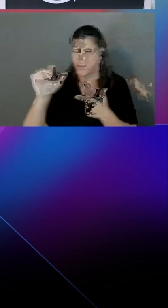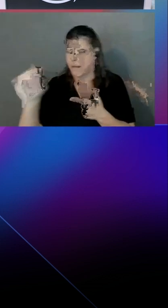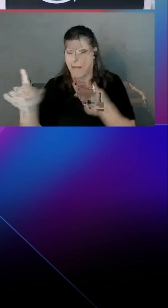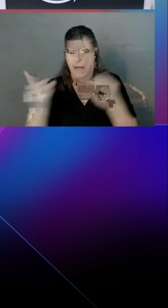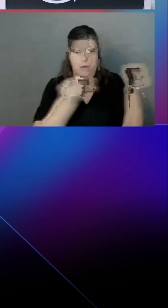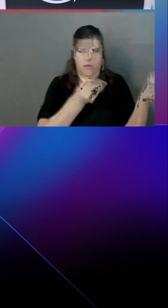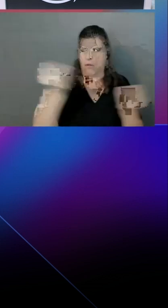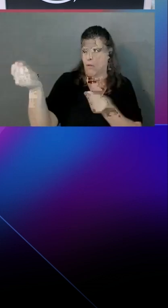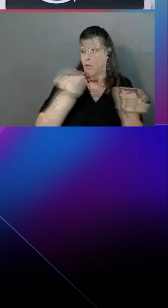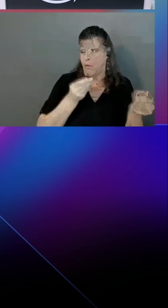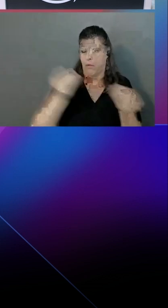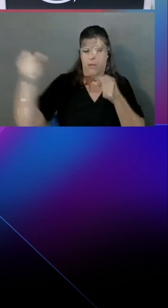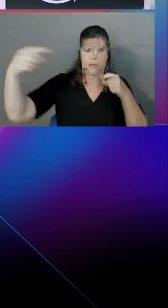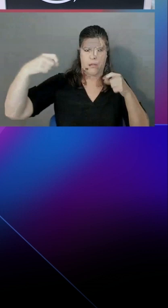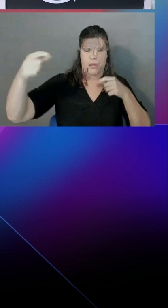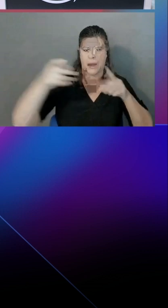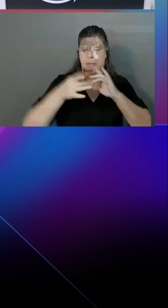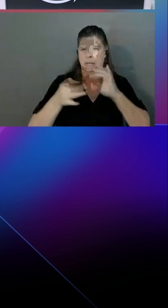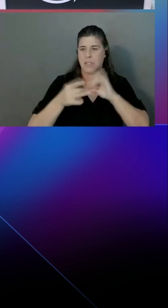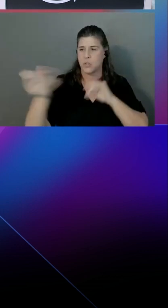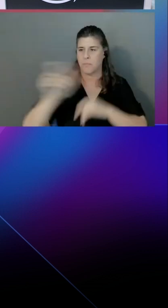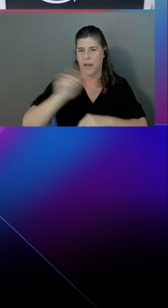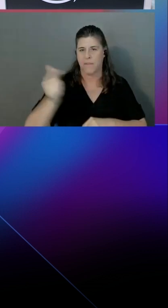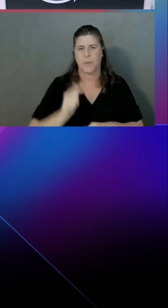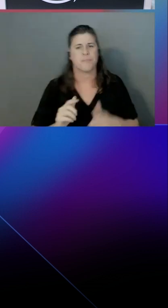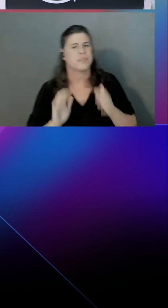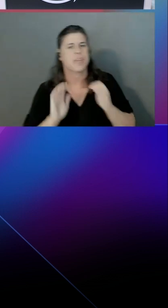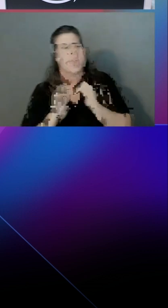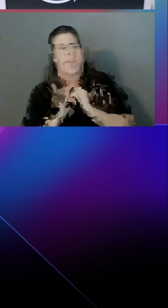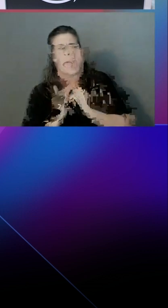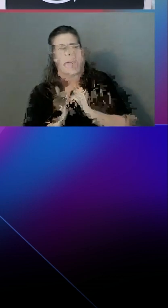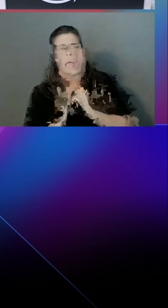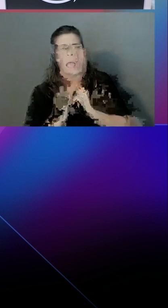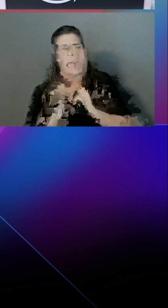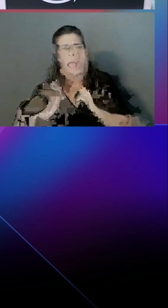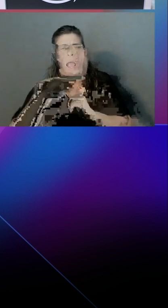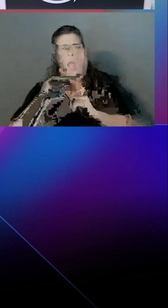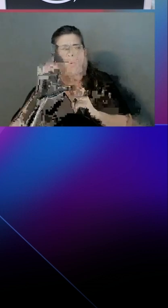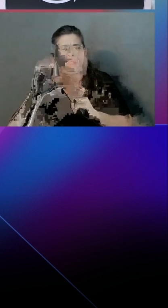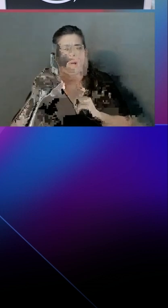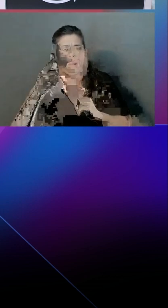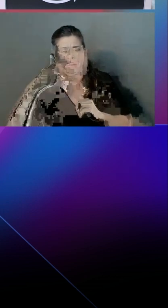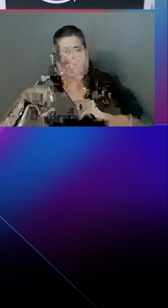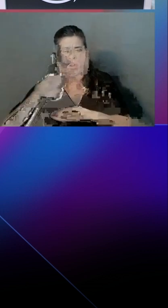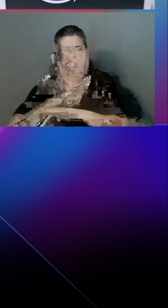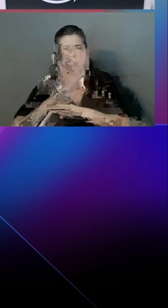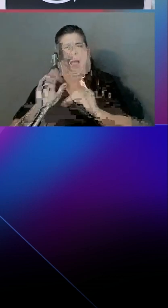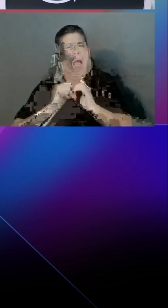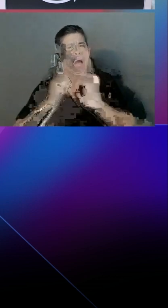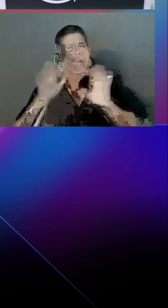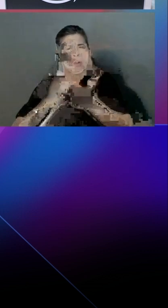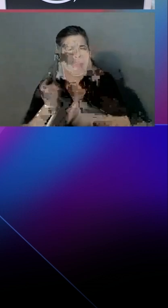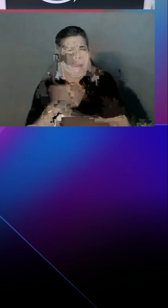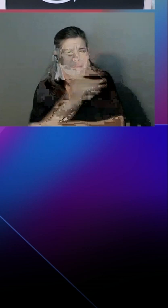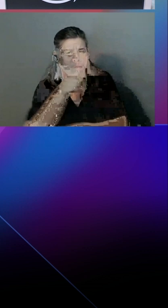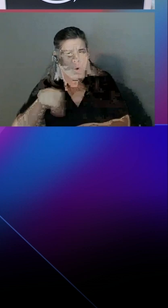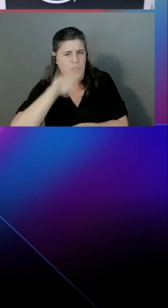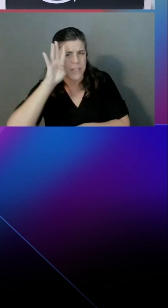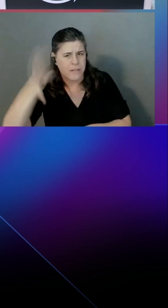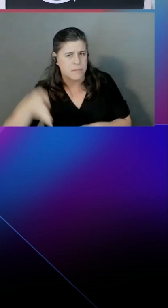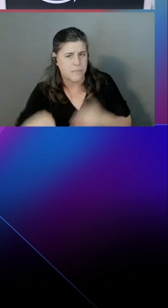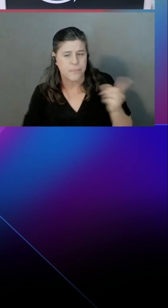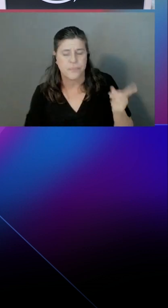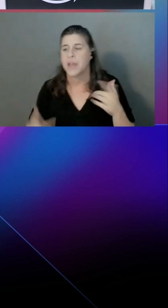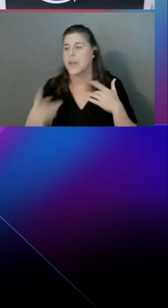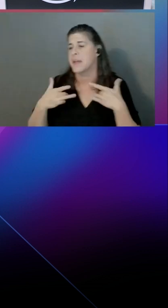Right. So how did companies that were in this industry, how did they do it before? Well, typically, you